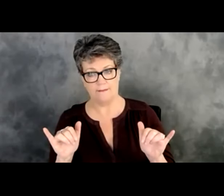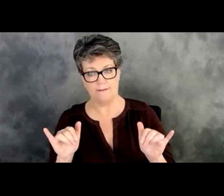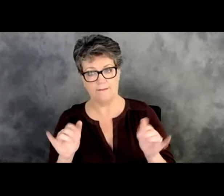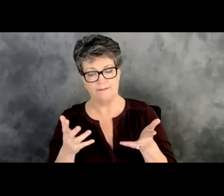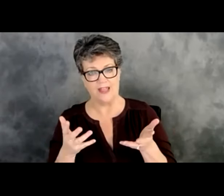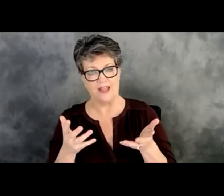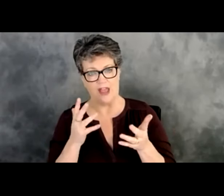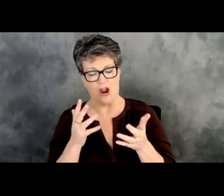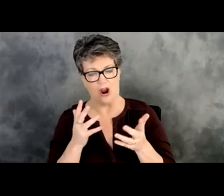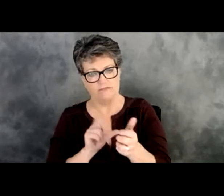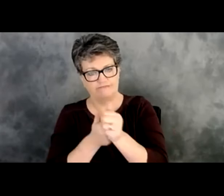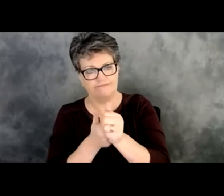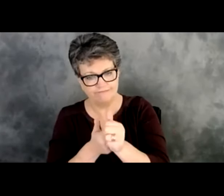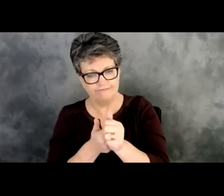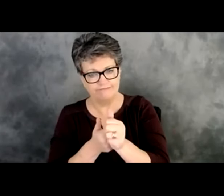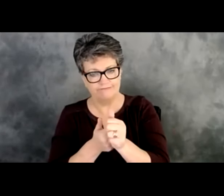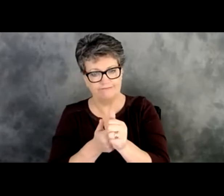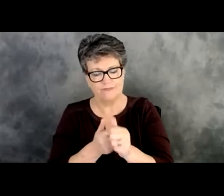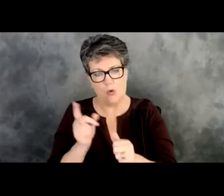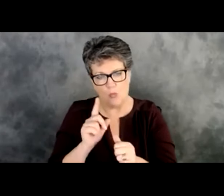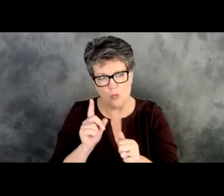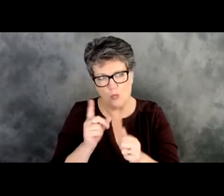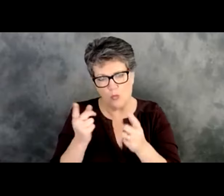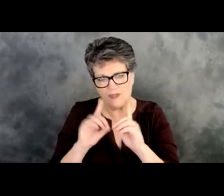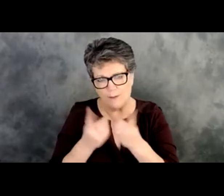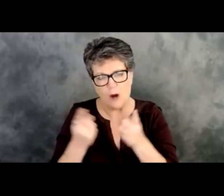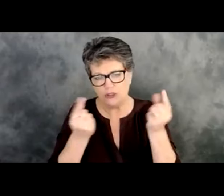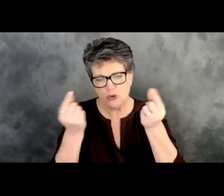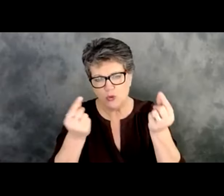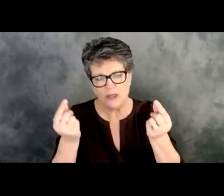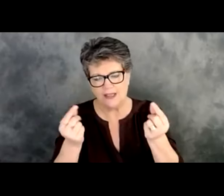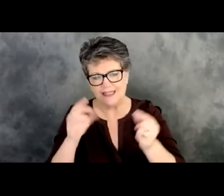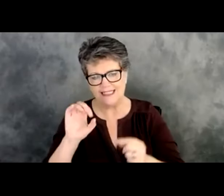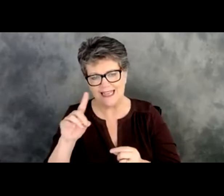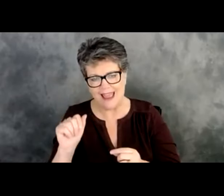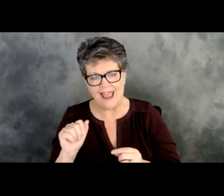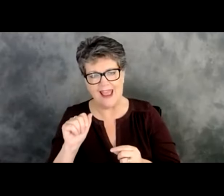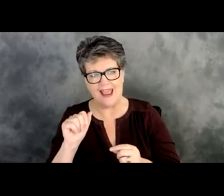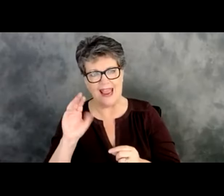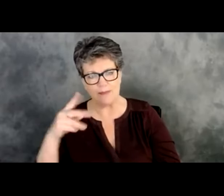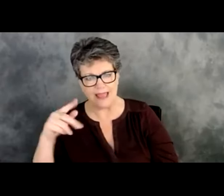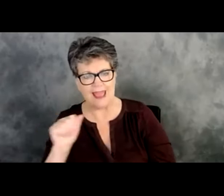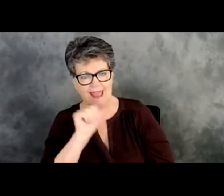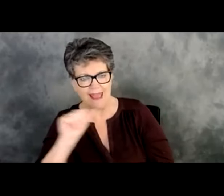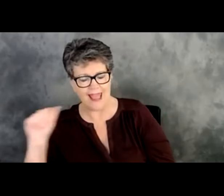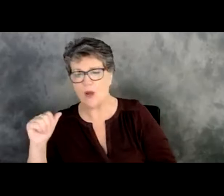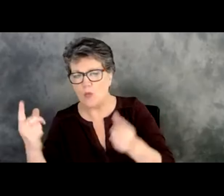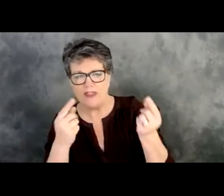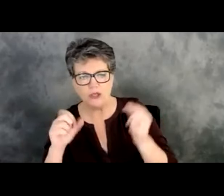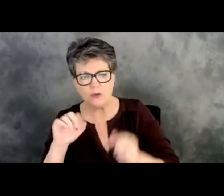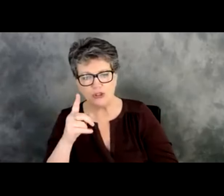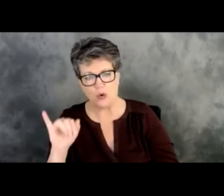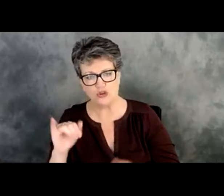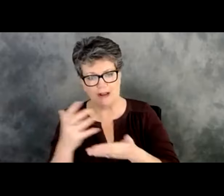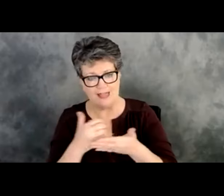up to date on where the department is with respect to SOGI data collection. So I'd